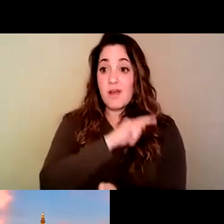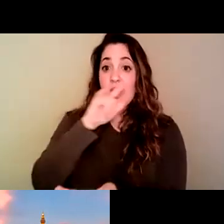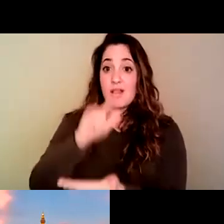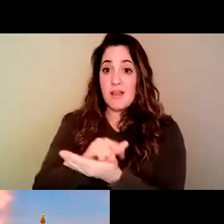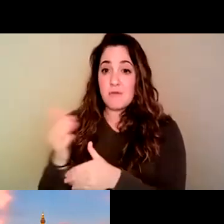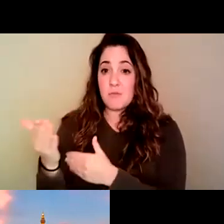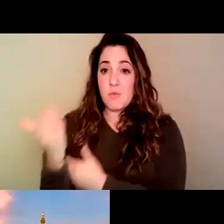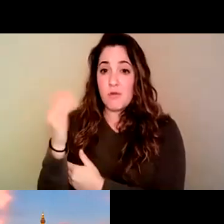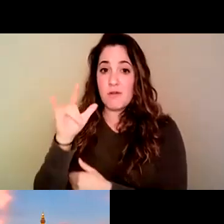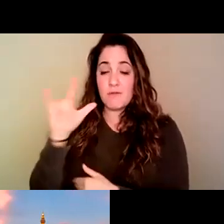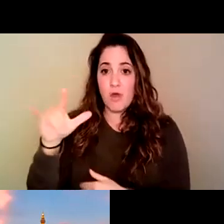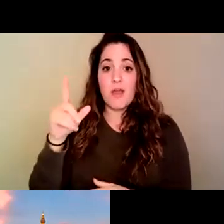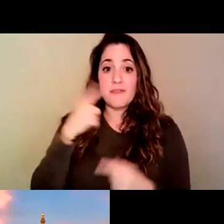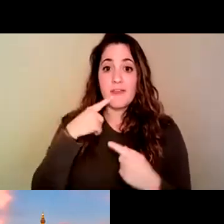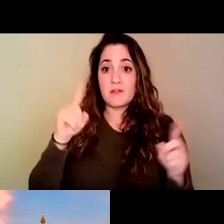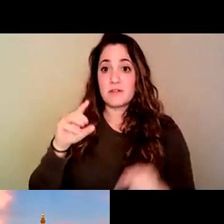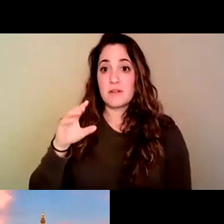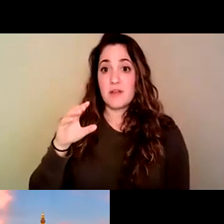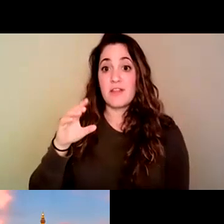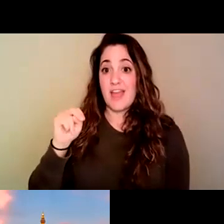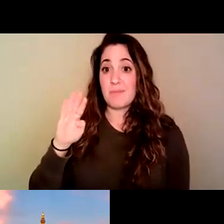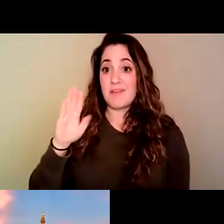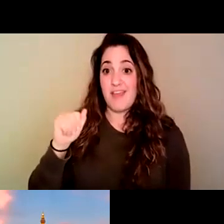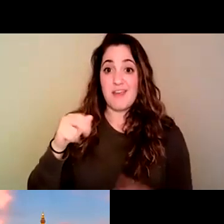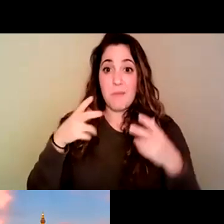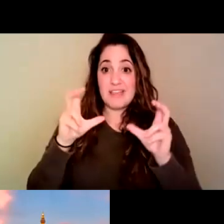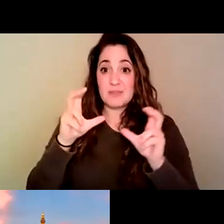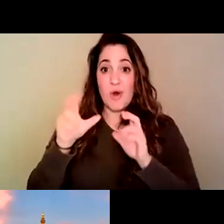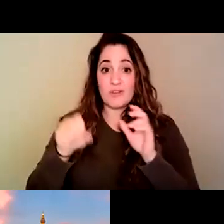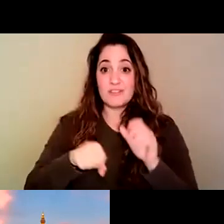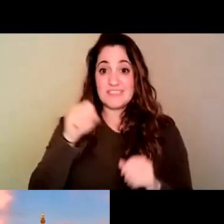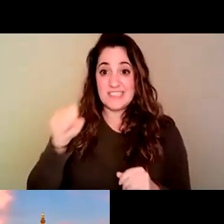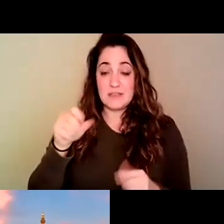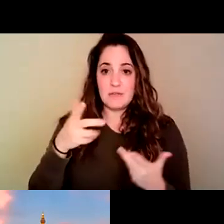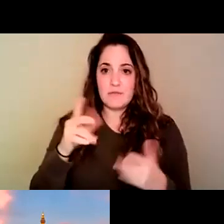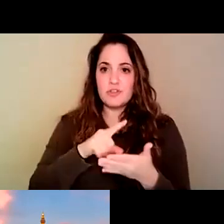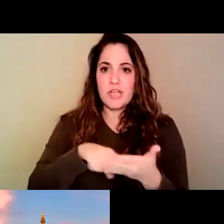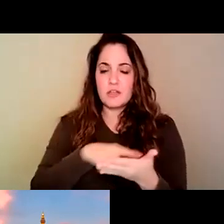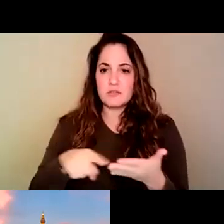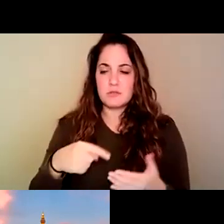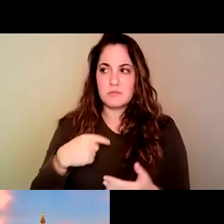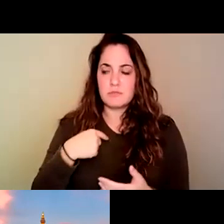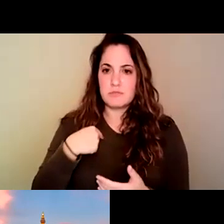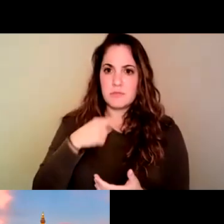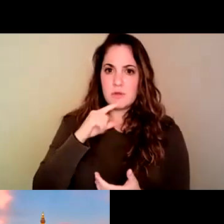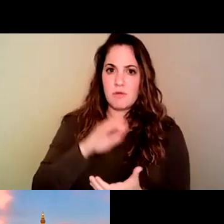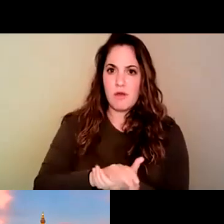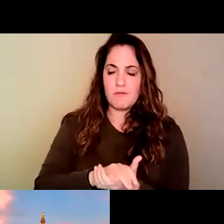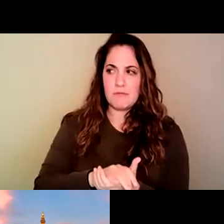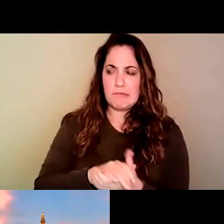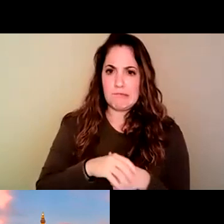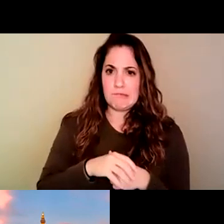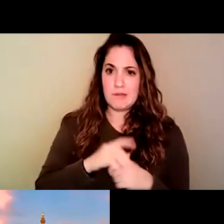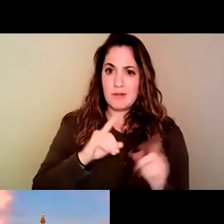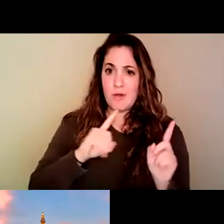had announced that the NBA season had been canceled. And my wife and I were kind of wondering whether we made the right